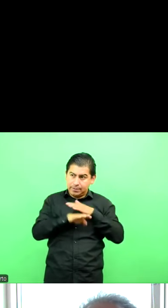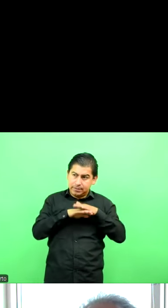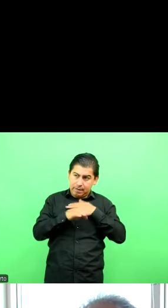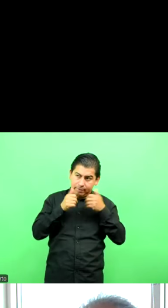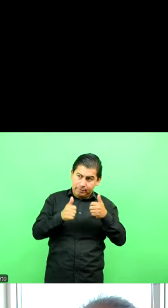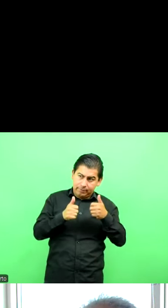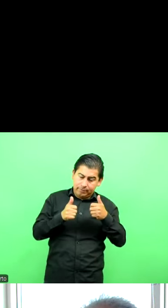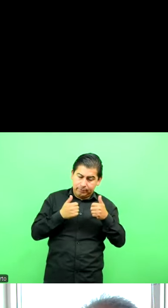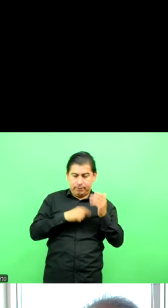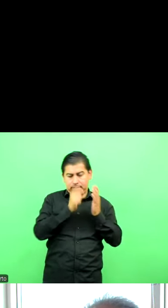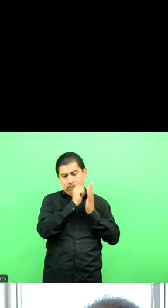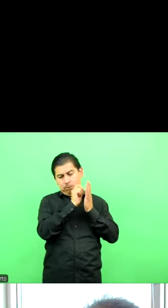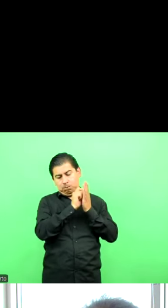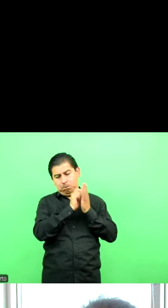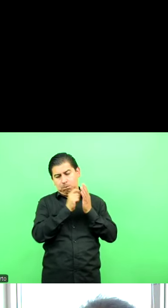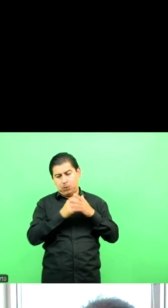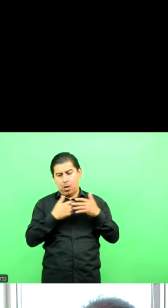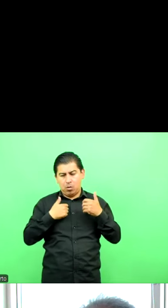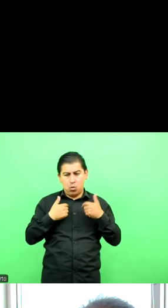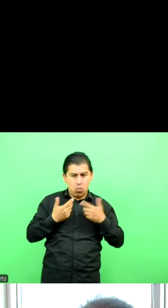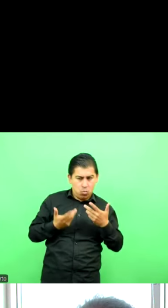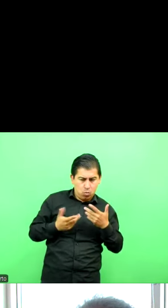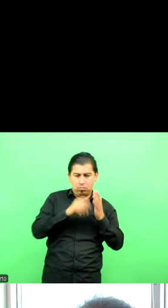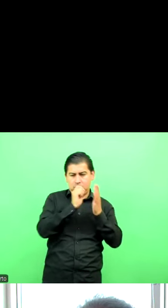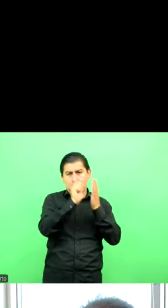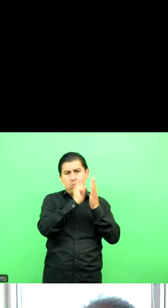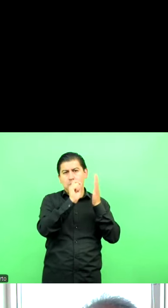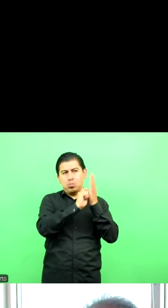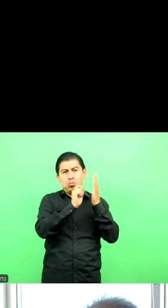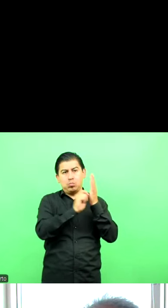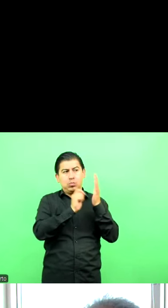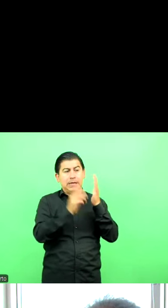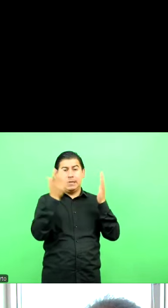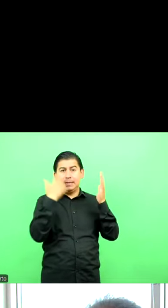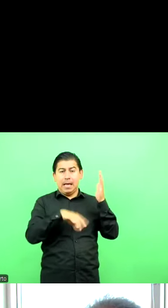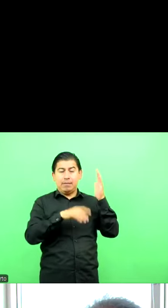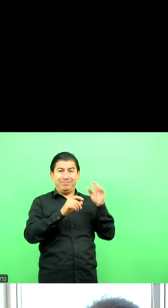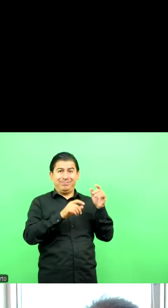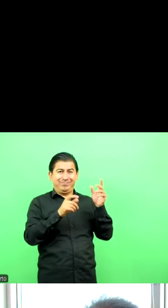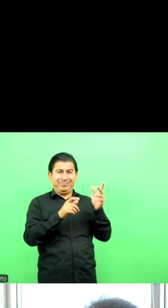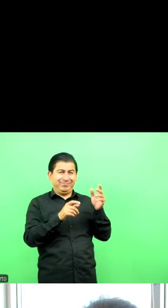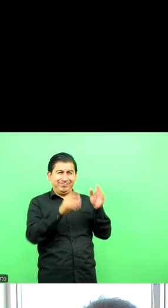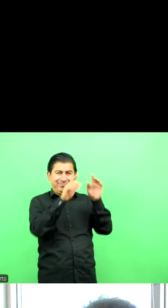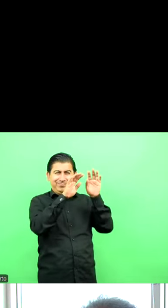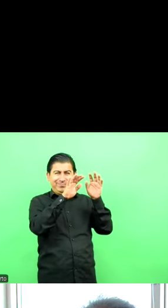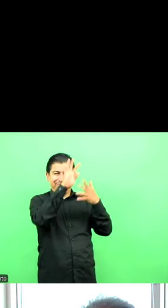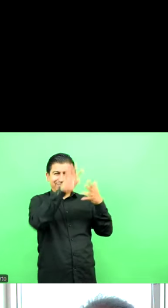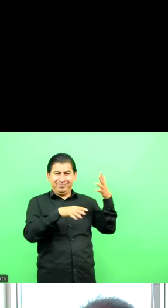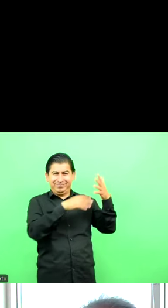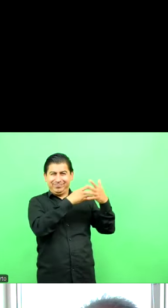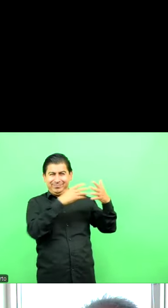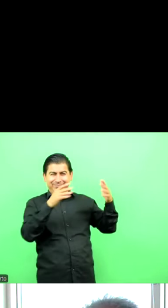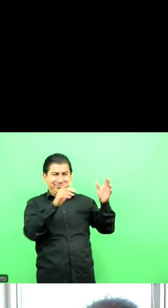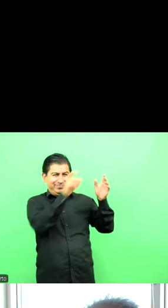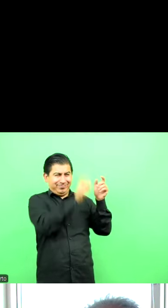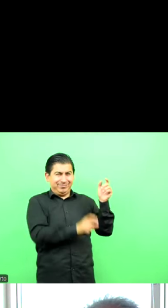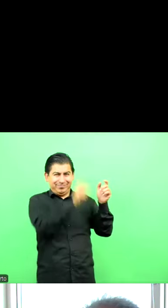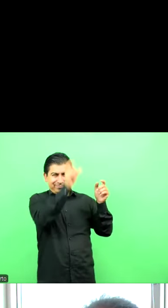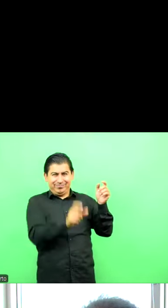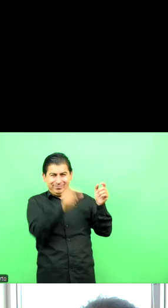operational guide, very detailed, very practical, letting the hospitals to do